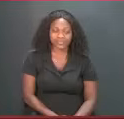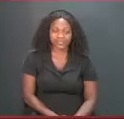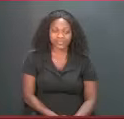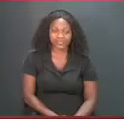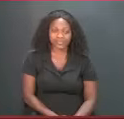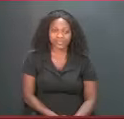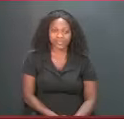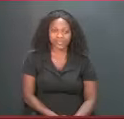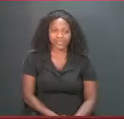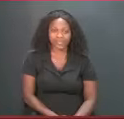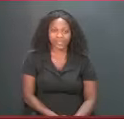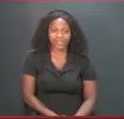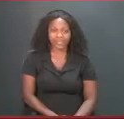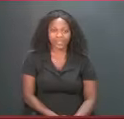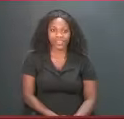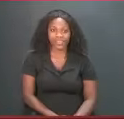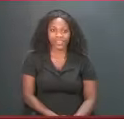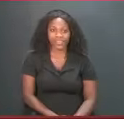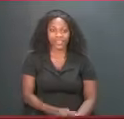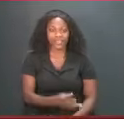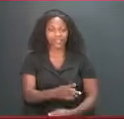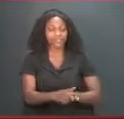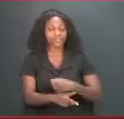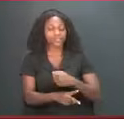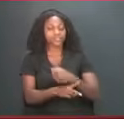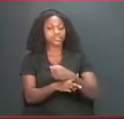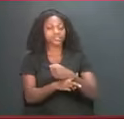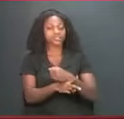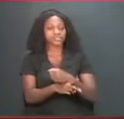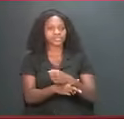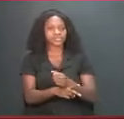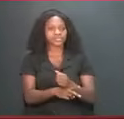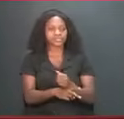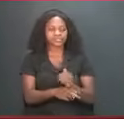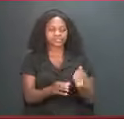yes, Deputy Minority Whip.